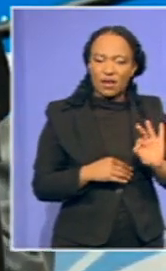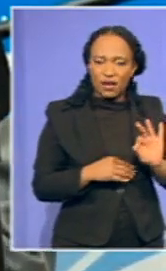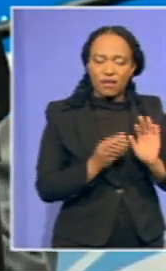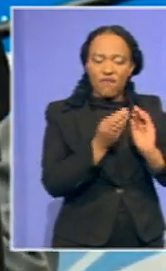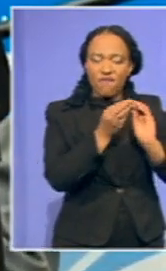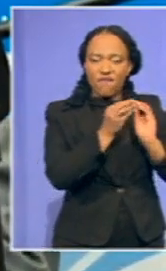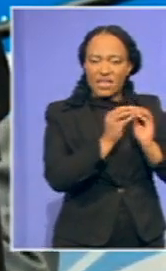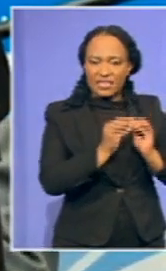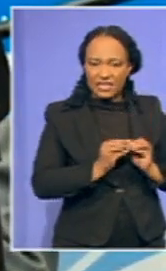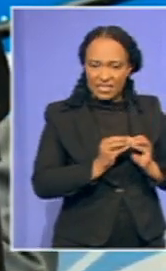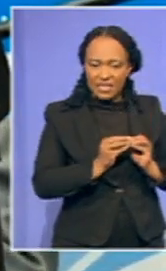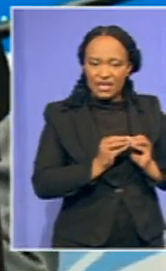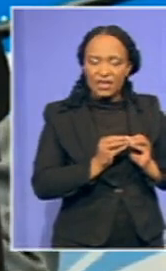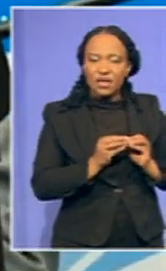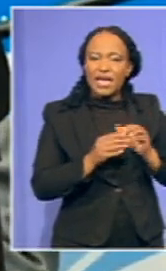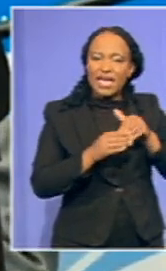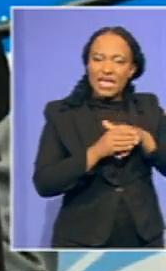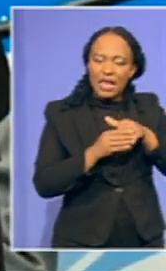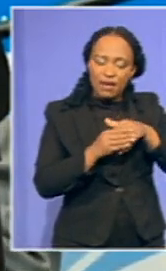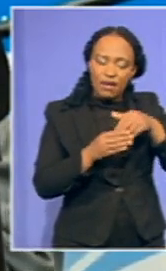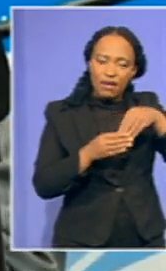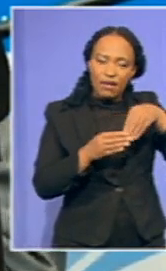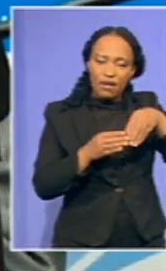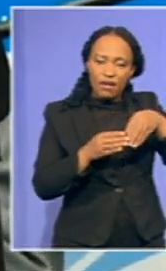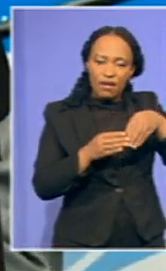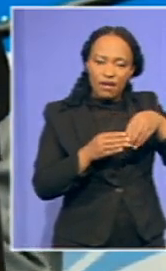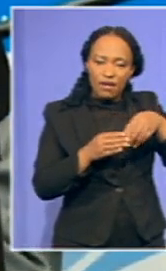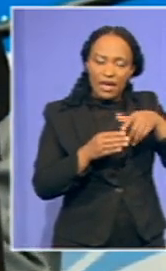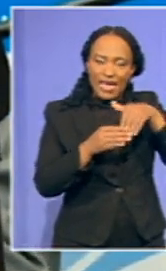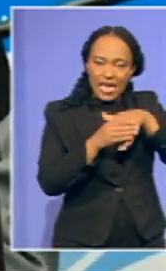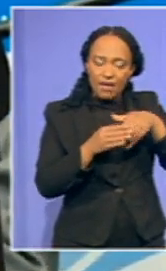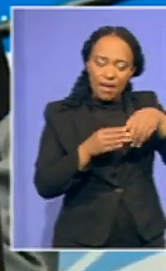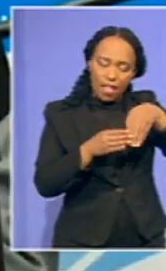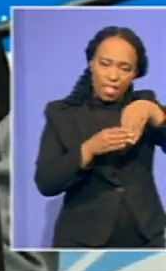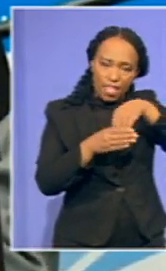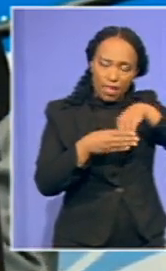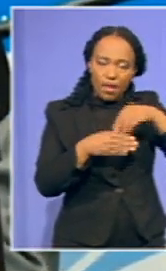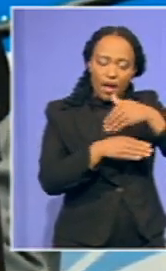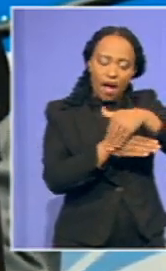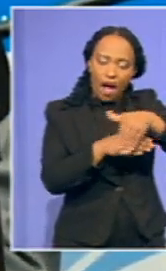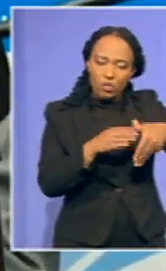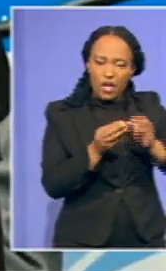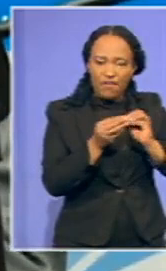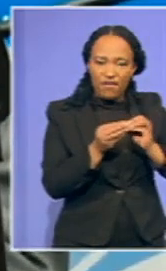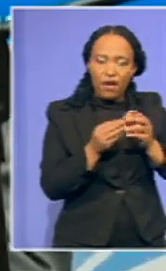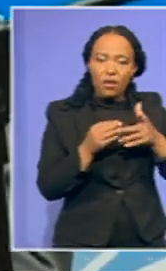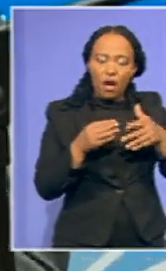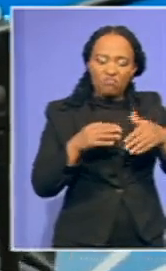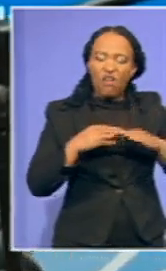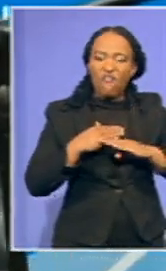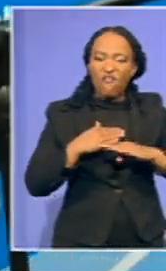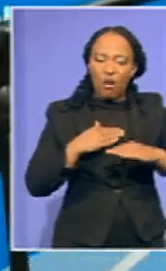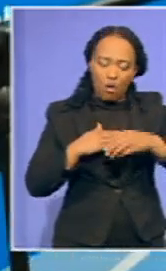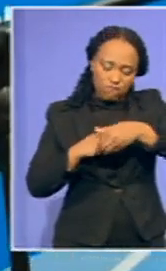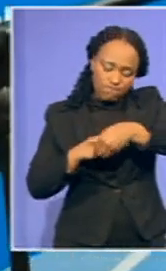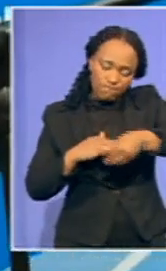we had done the inner lining. Now I'll get to the question. We did the inner lining, we did the outer lining, we're now doing the floor. And once